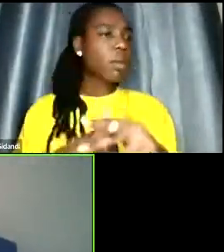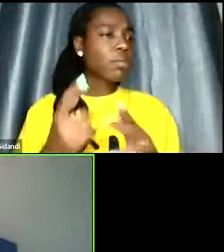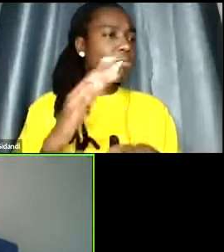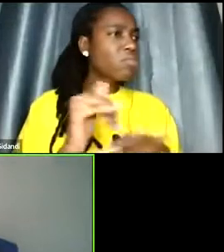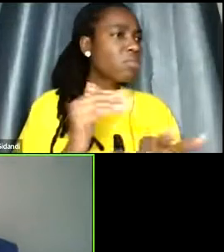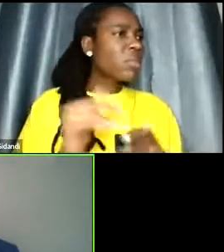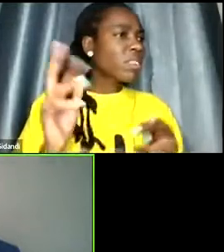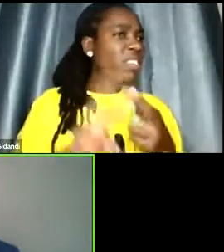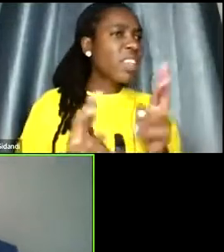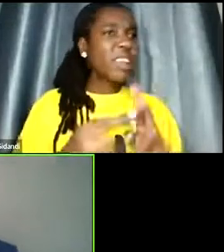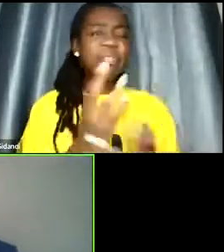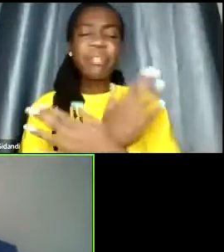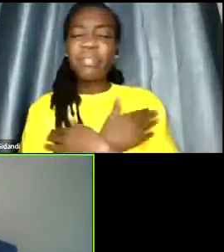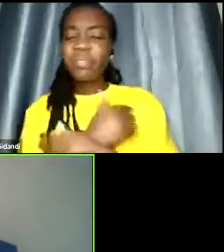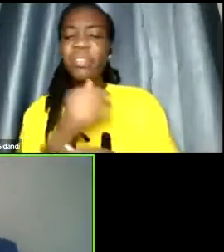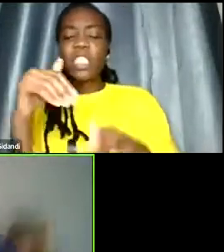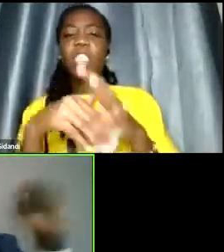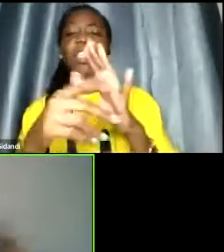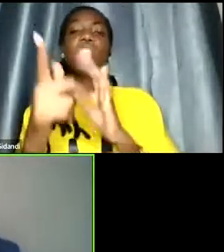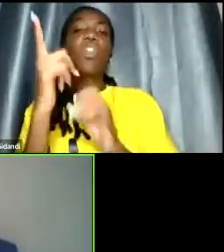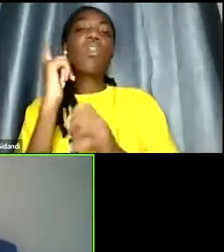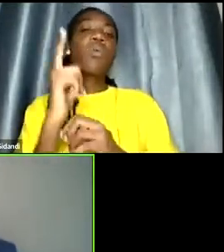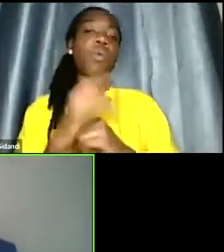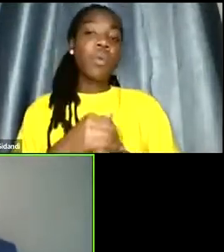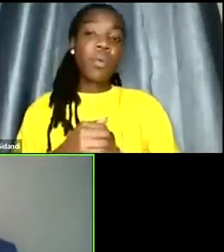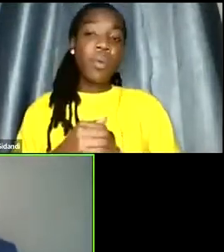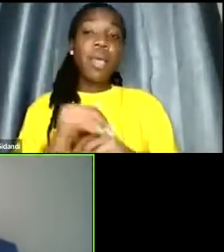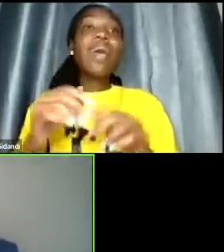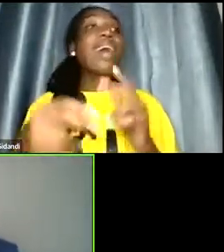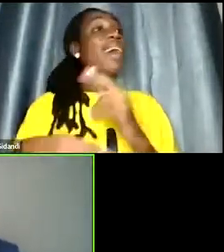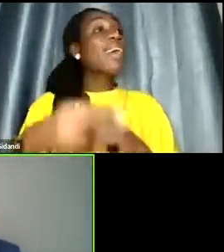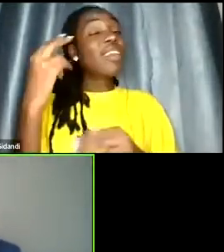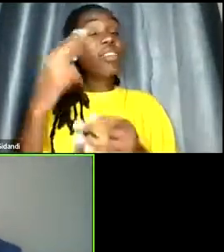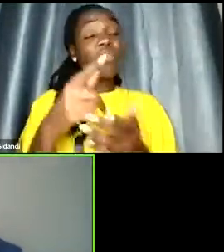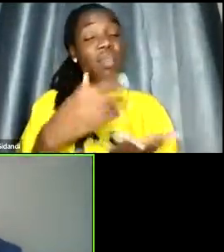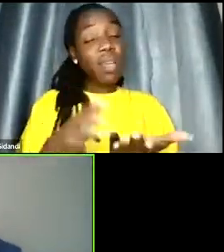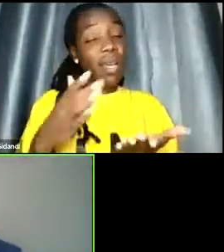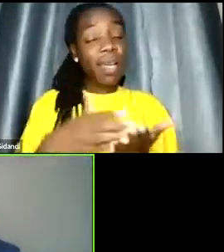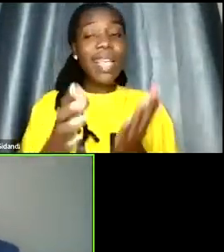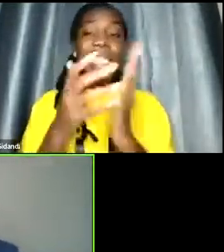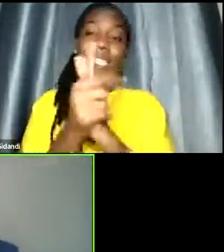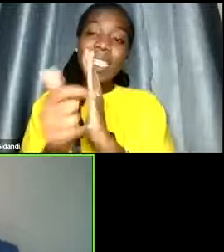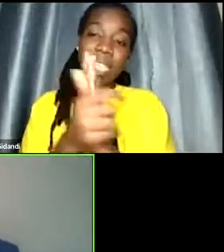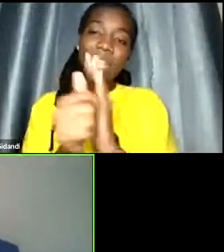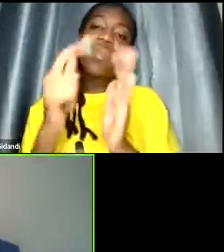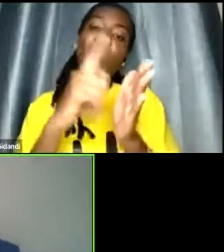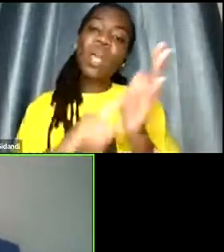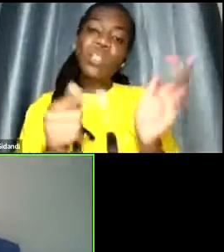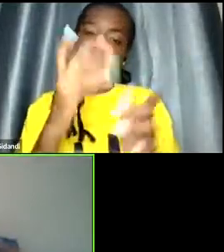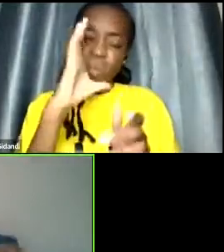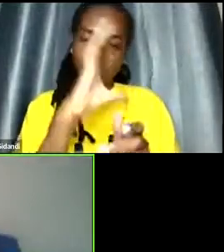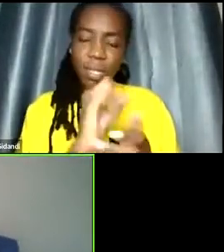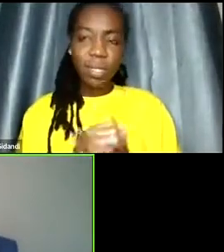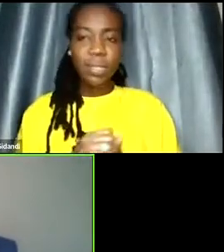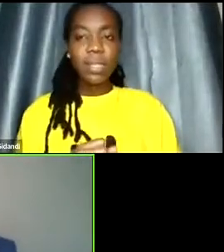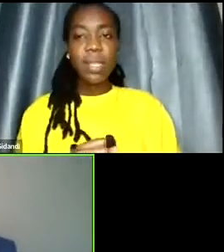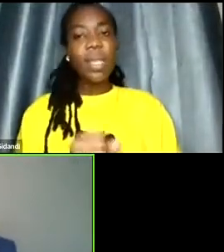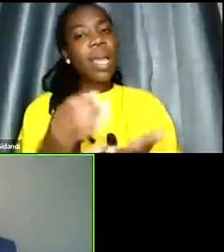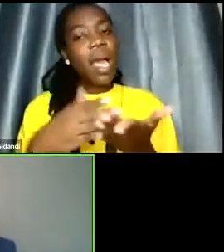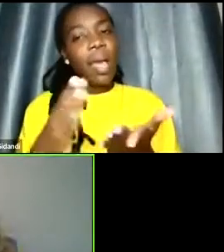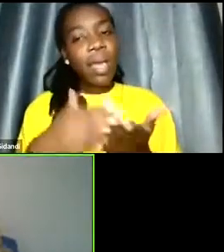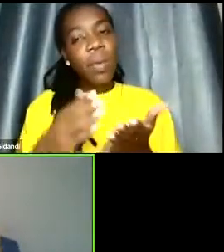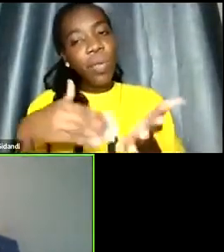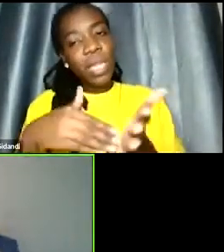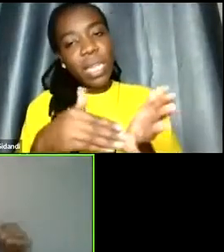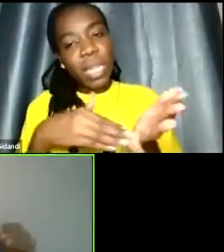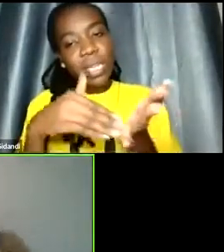you're going to destroy your organization. Hire skill and hire what you lack. Hire your weaknesses.